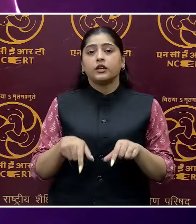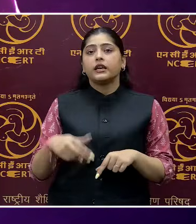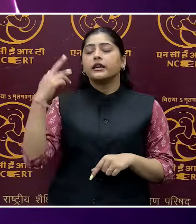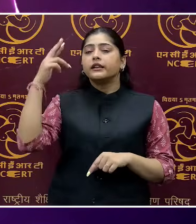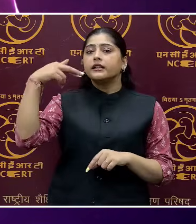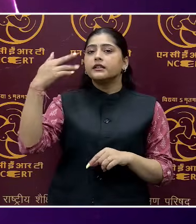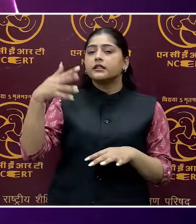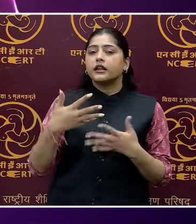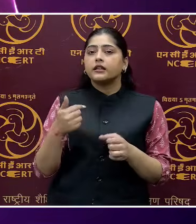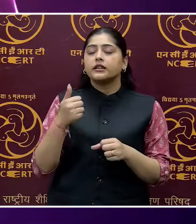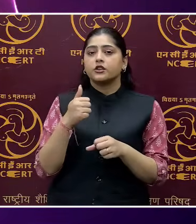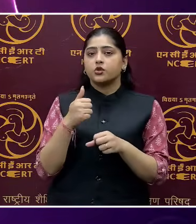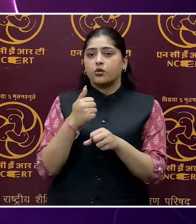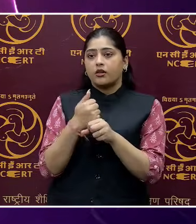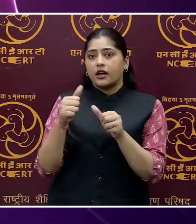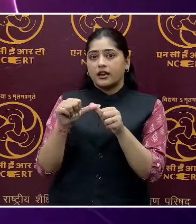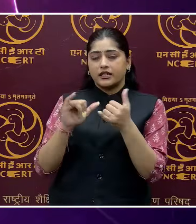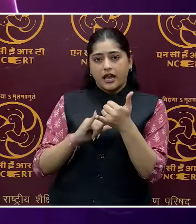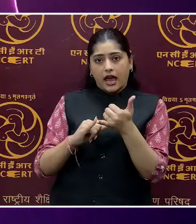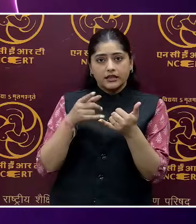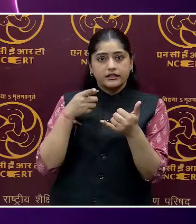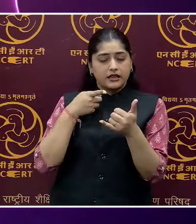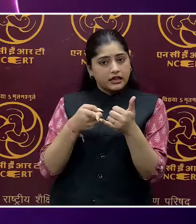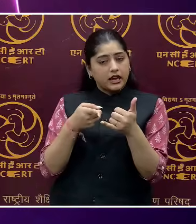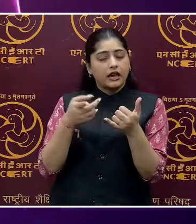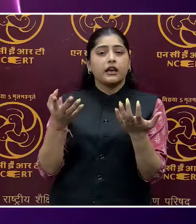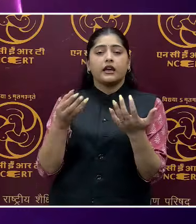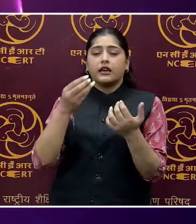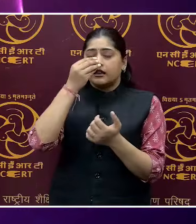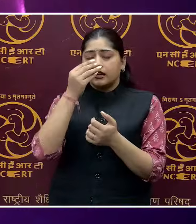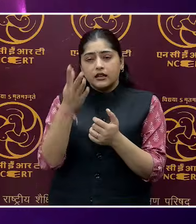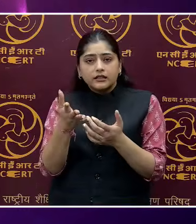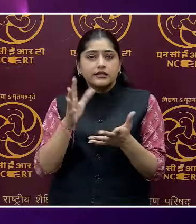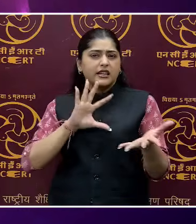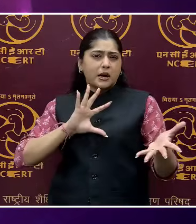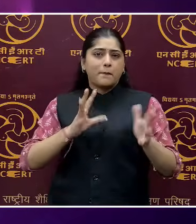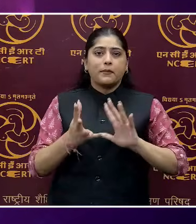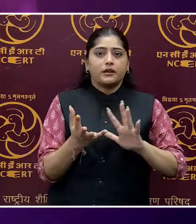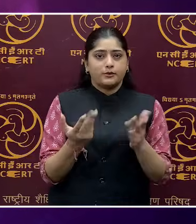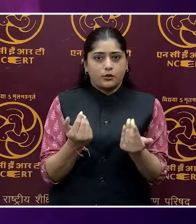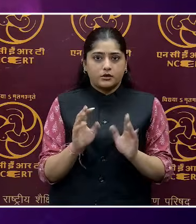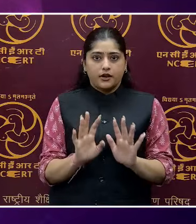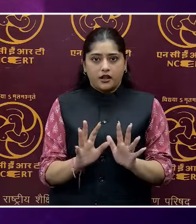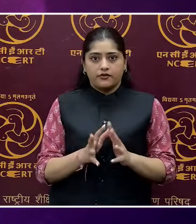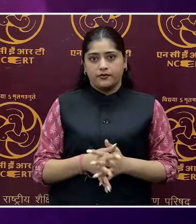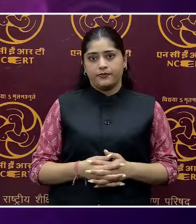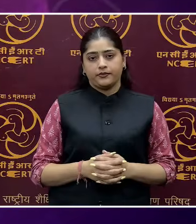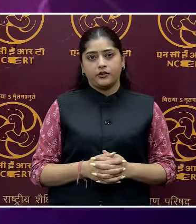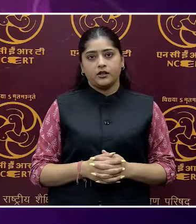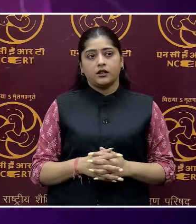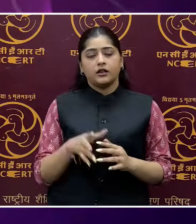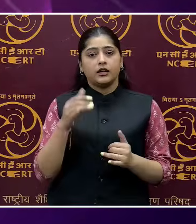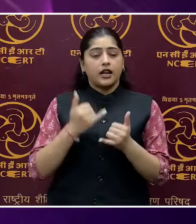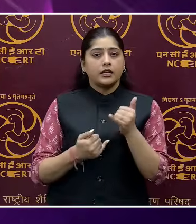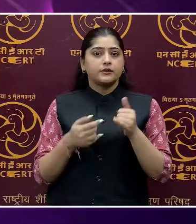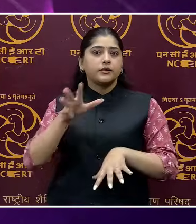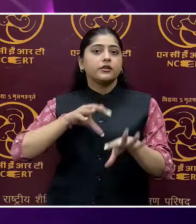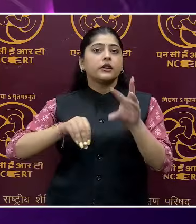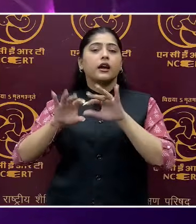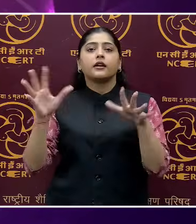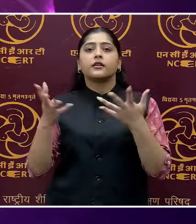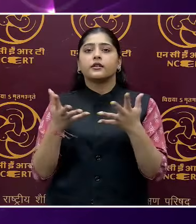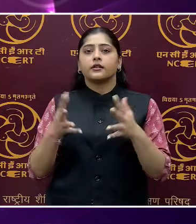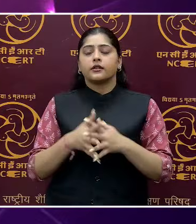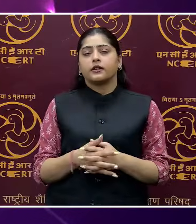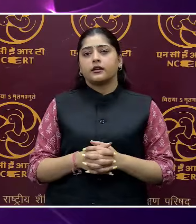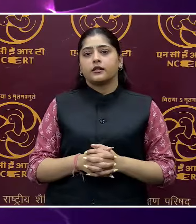gases are readily compressible when we apply the external pressure. Now, the learning outcomes, students can learn about the matter